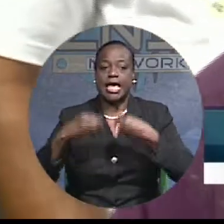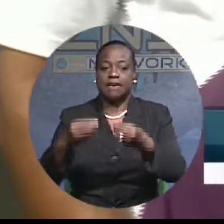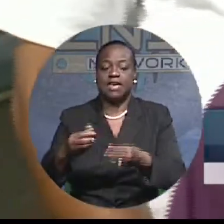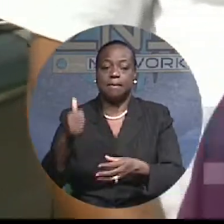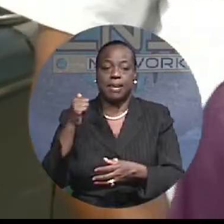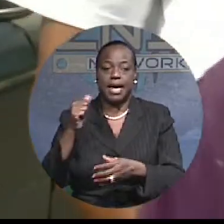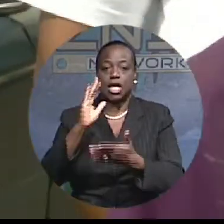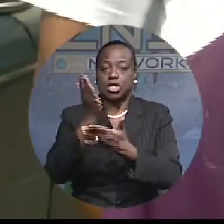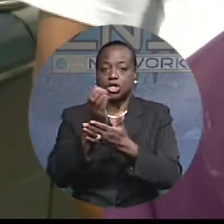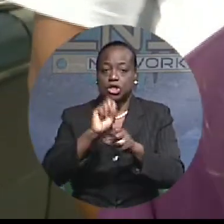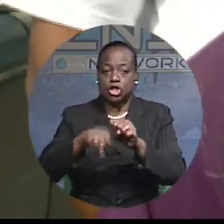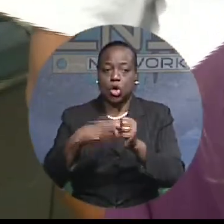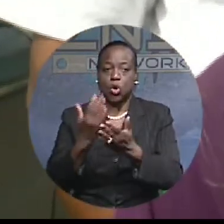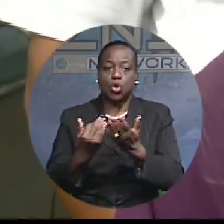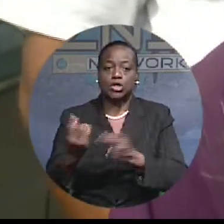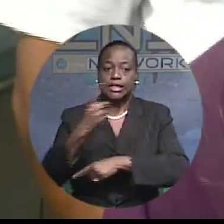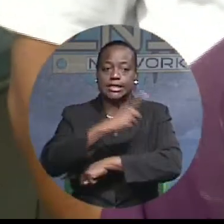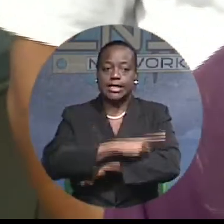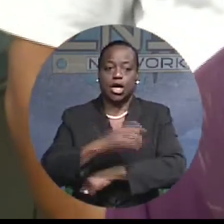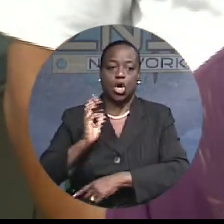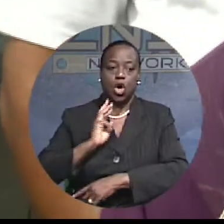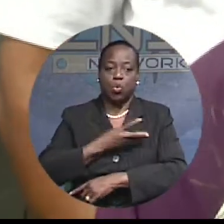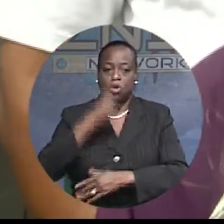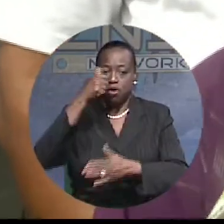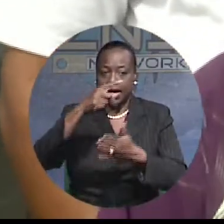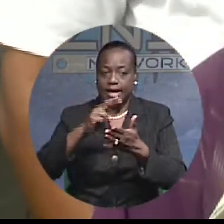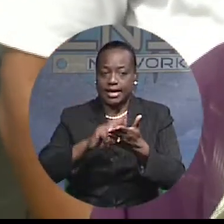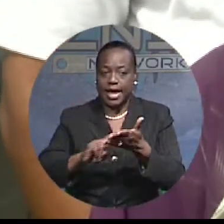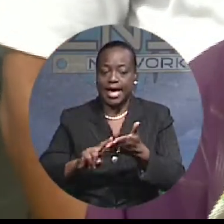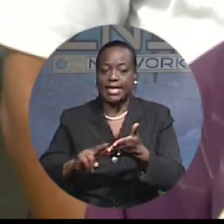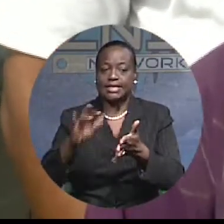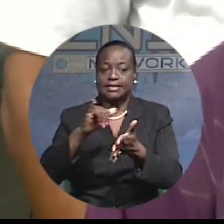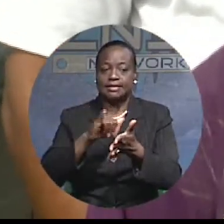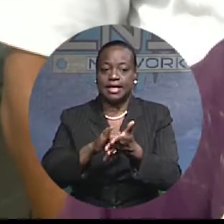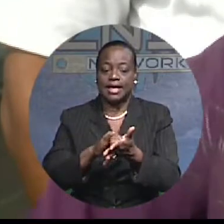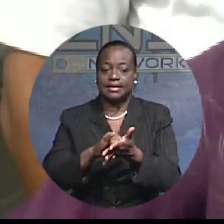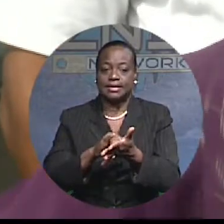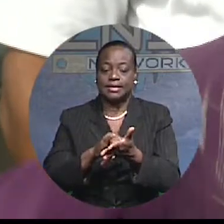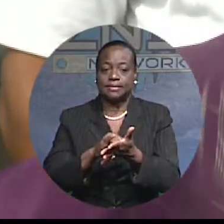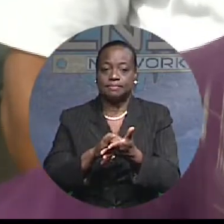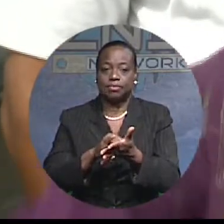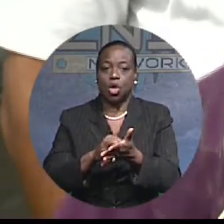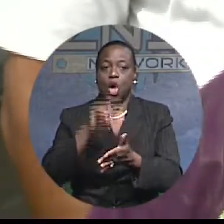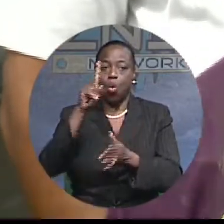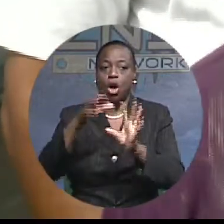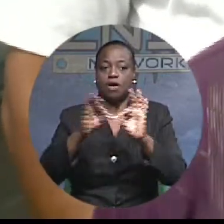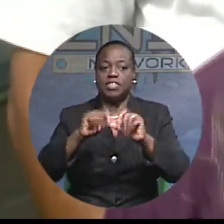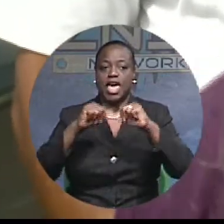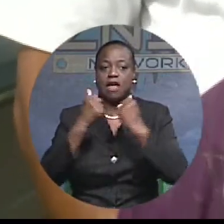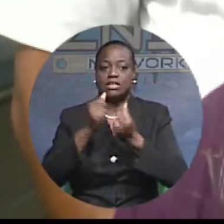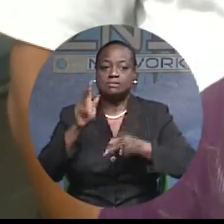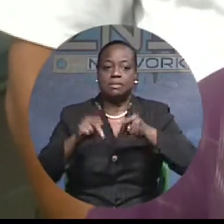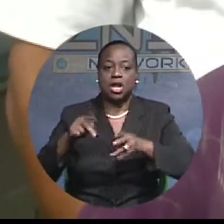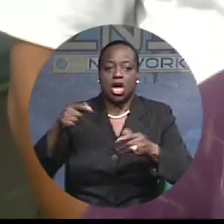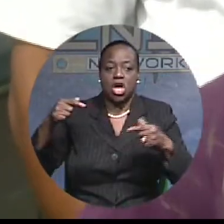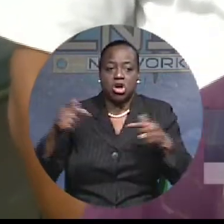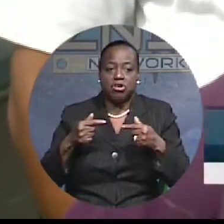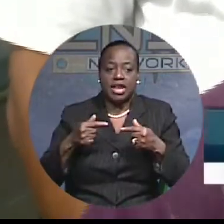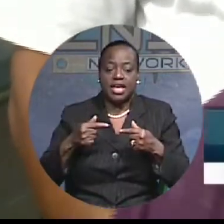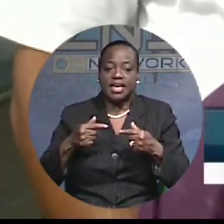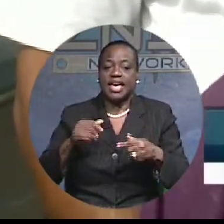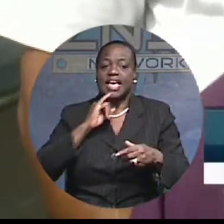back. And so today we recognize that one of the areas people are hurting is in the